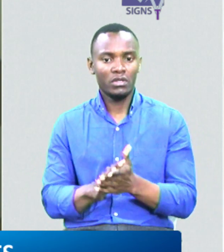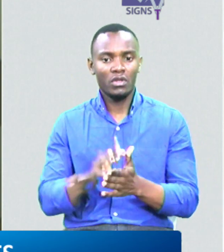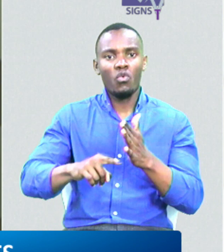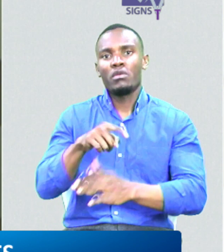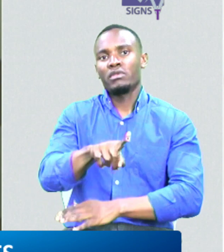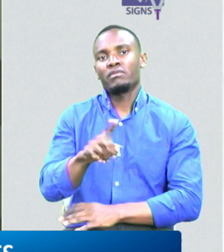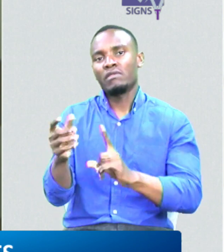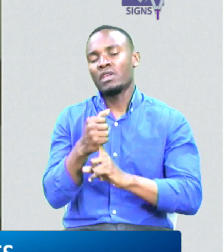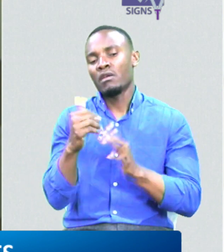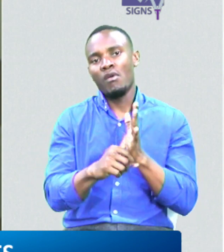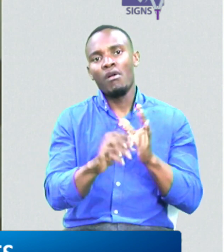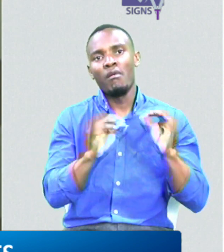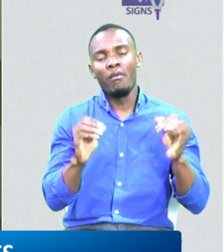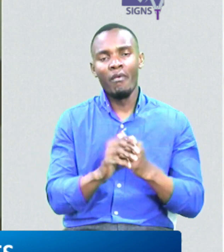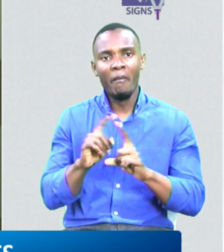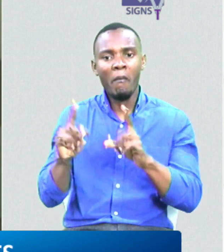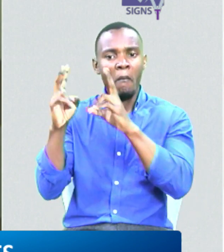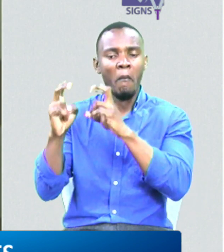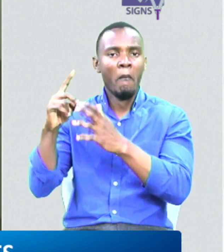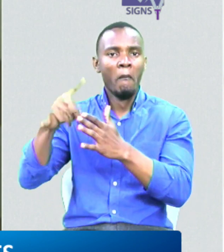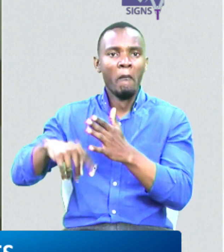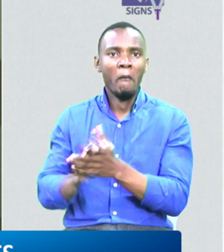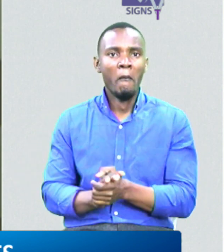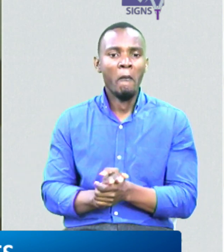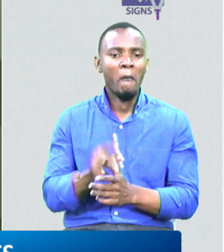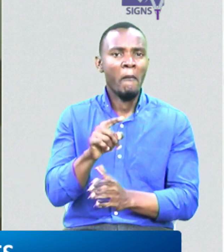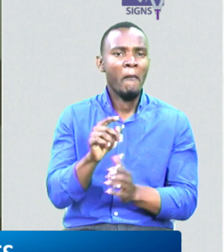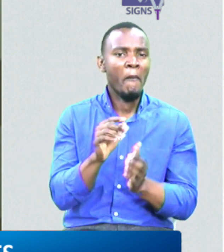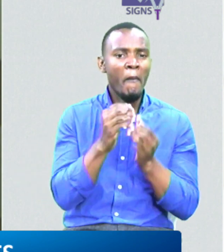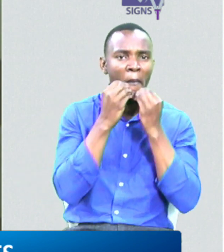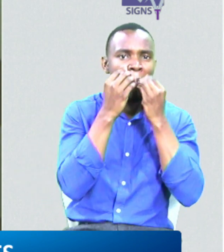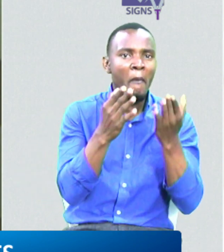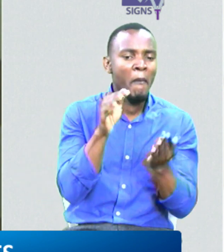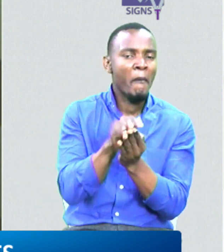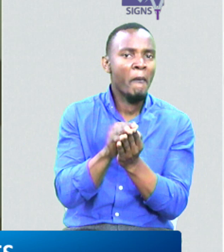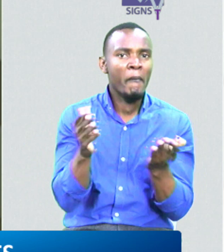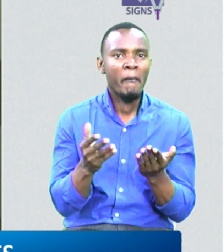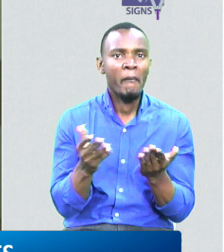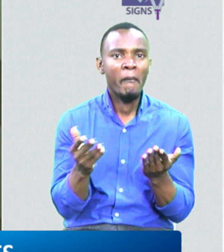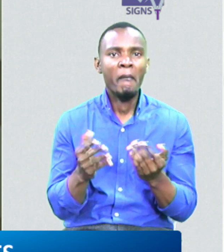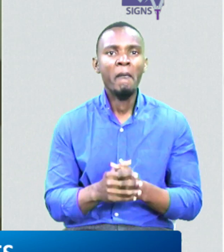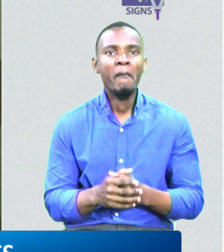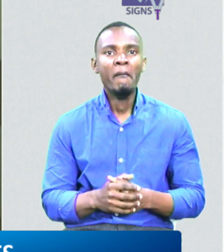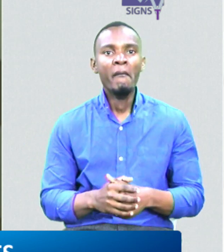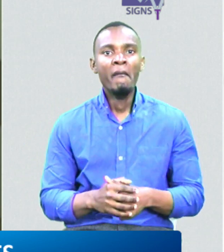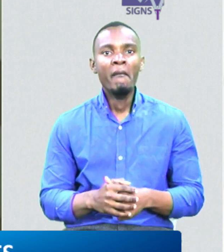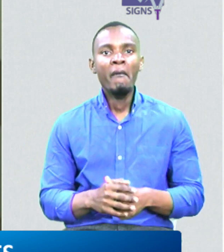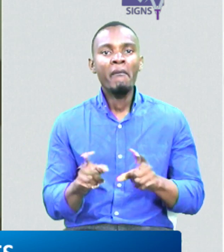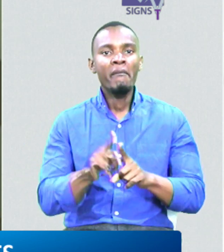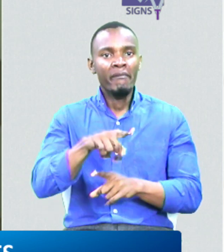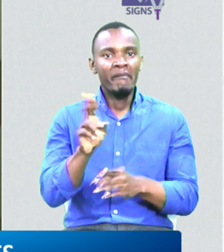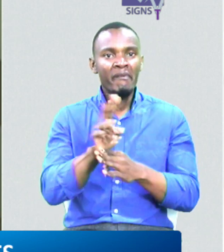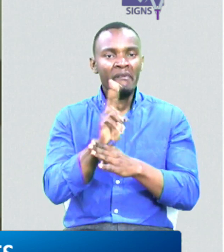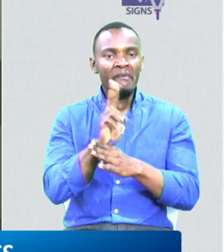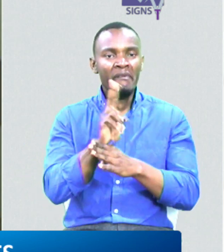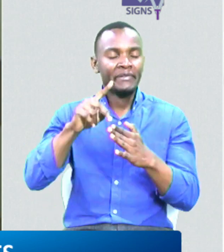niko hapa the whole day. Siku hizi economy ni ngumu na kila mtu anataka pesa, so you live your moment. Sasa mimi kulingana na mimi,